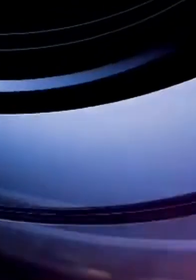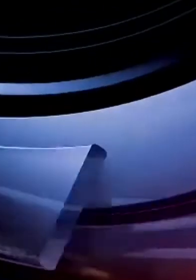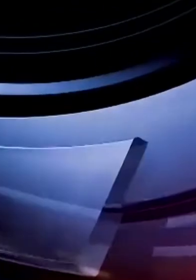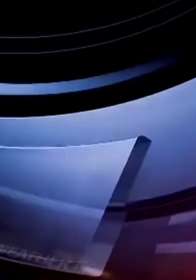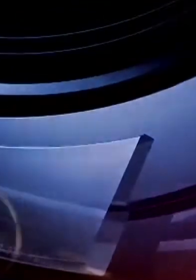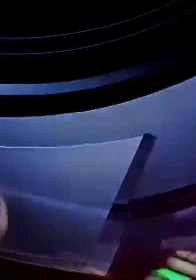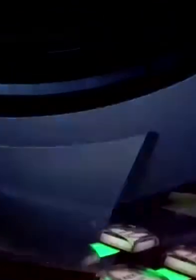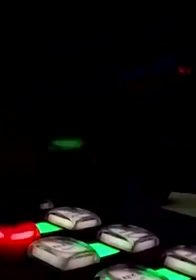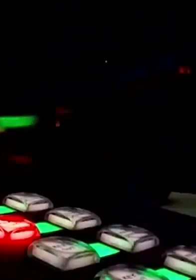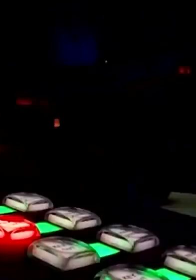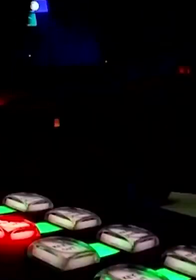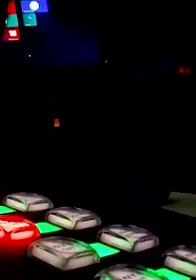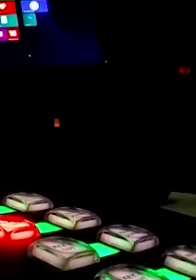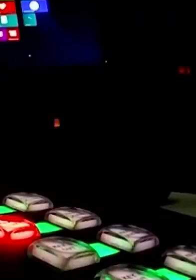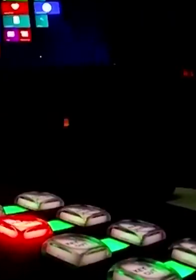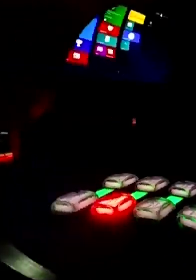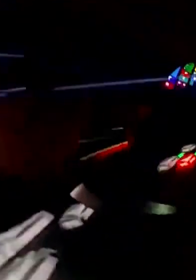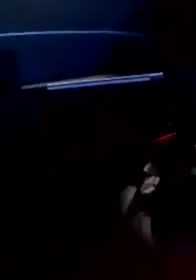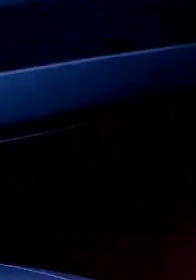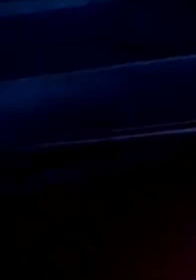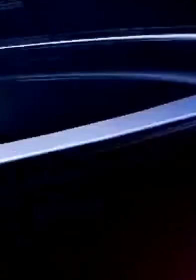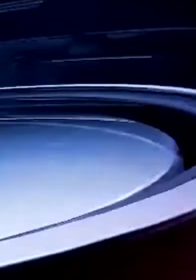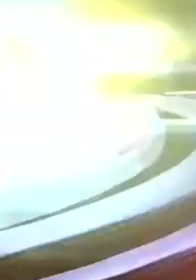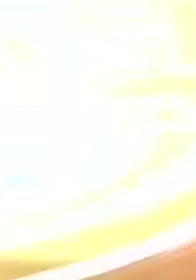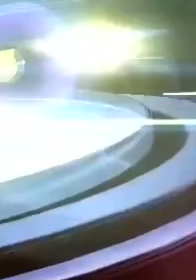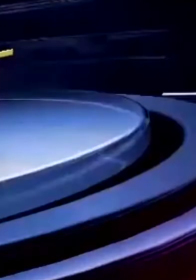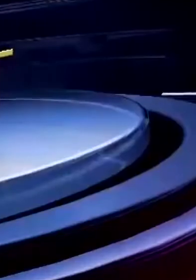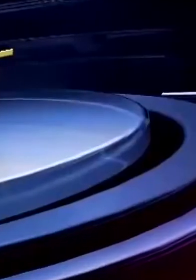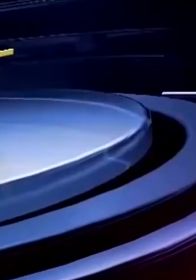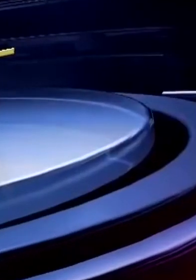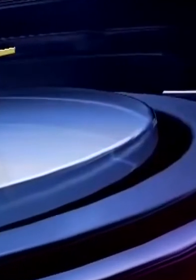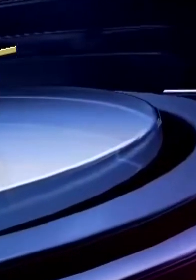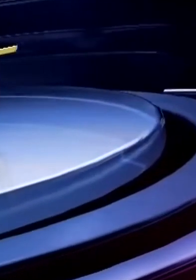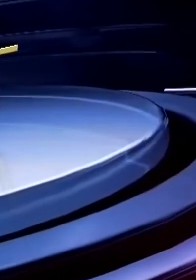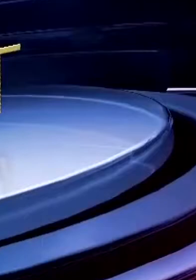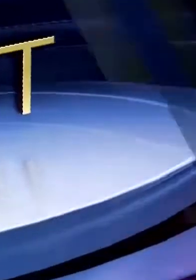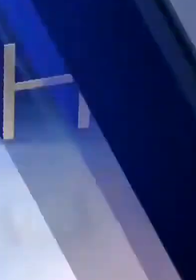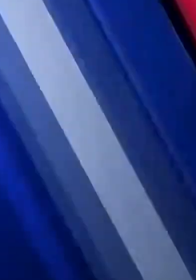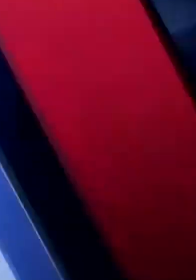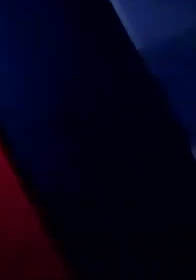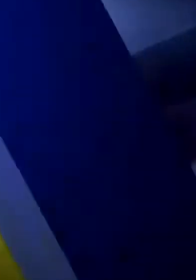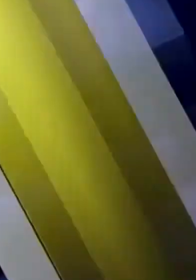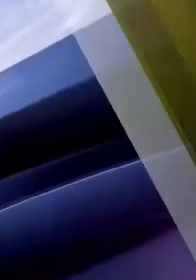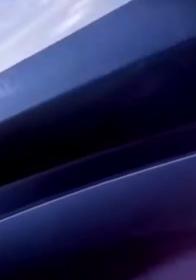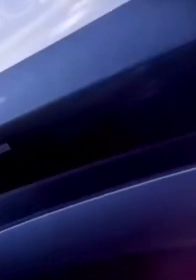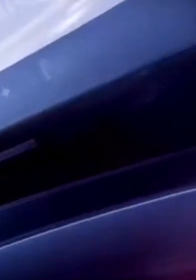Broadcasting from our studios in the Pine St. Michael, this is CBC NewsNight, starting now.